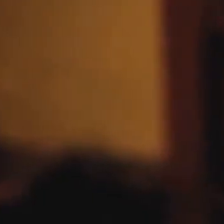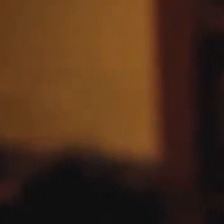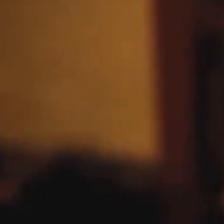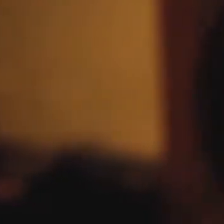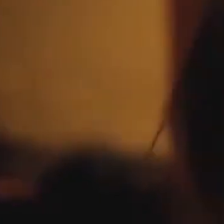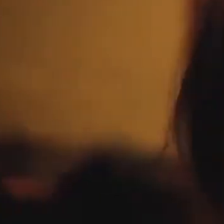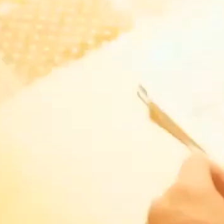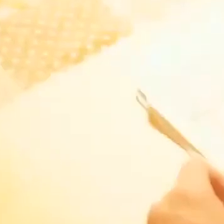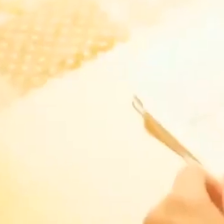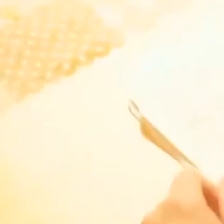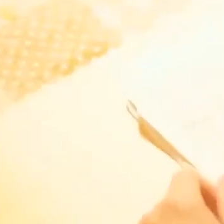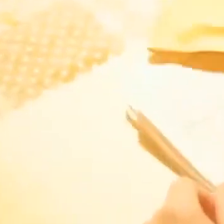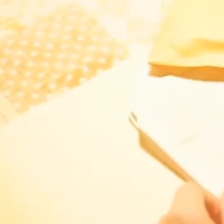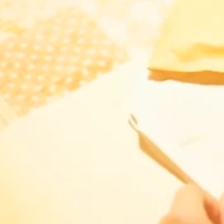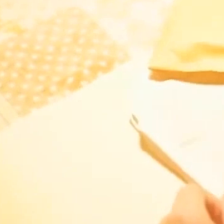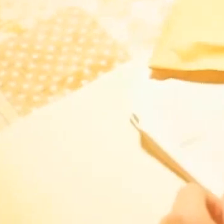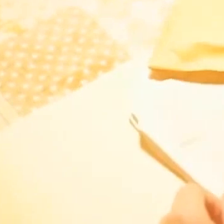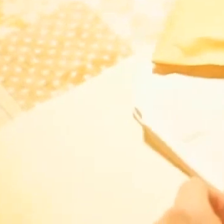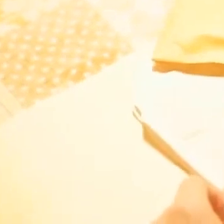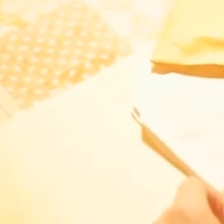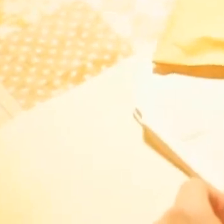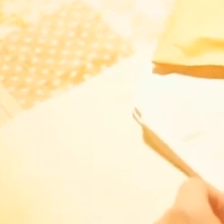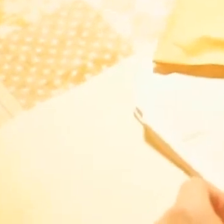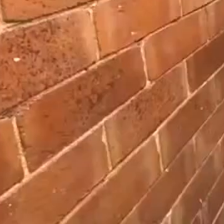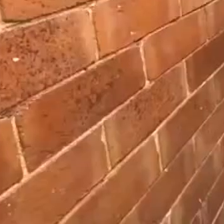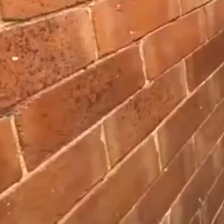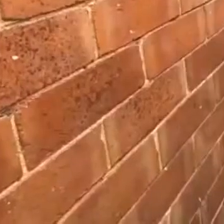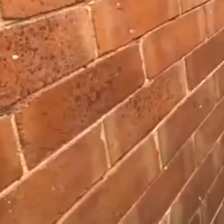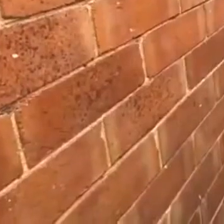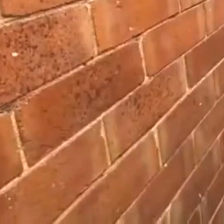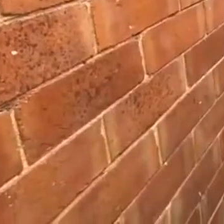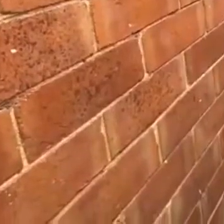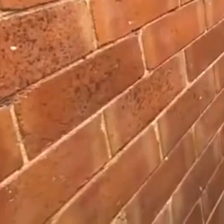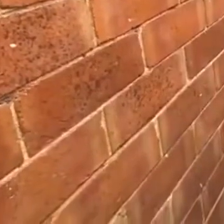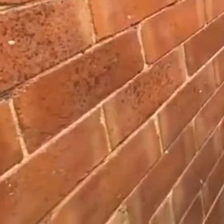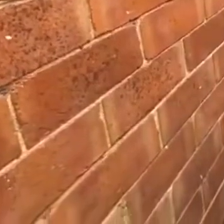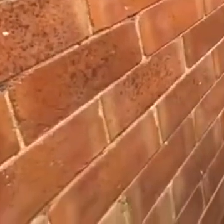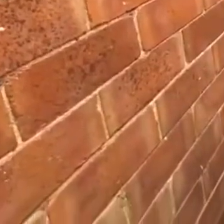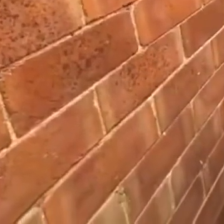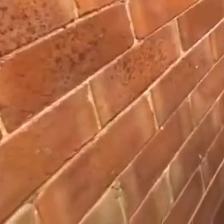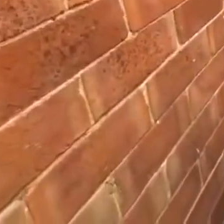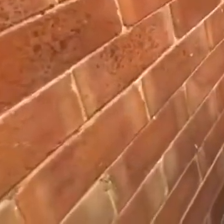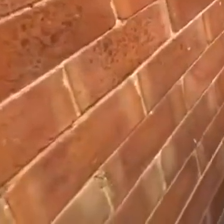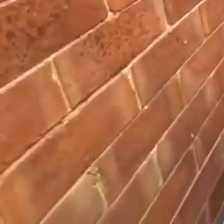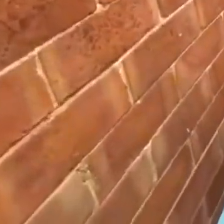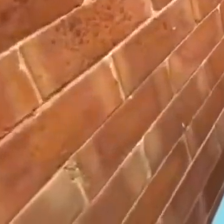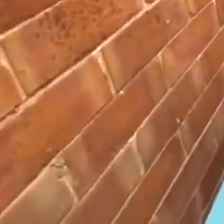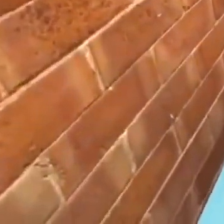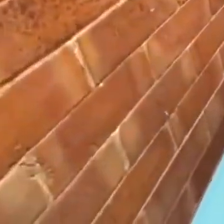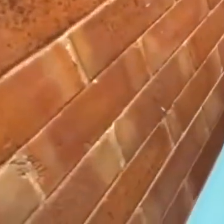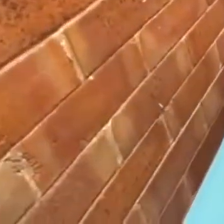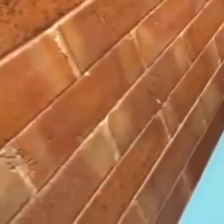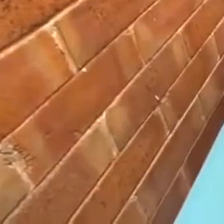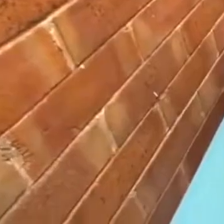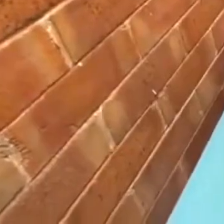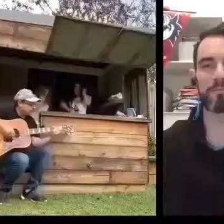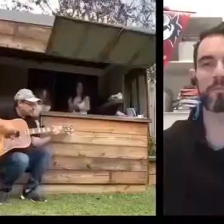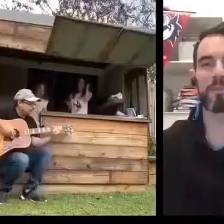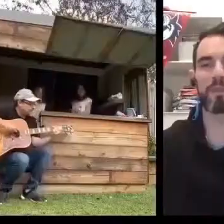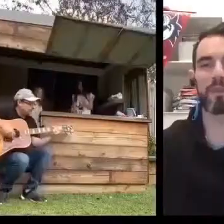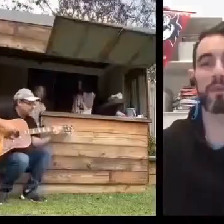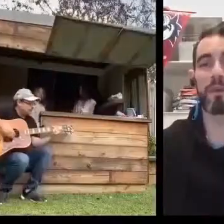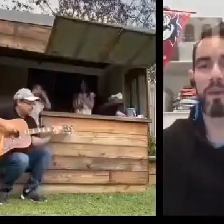every name. Oh, okay. So at the name of Jesus, every knee should bow down.